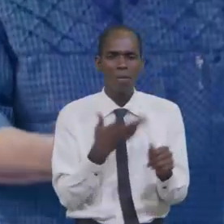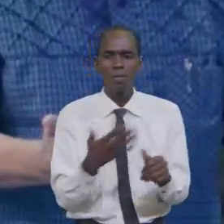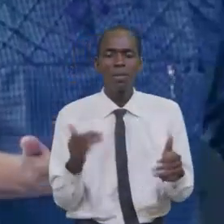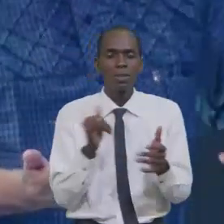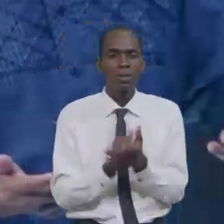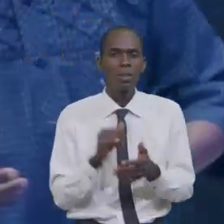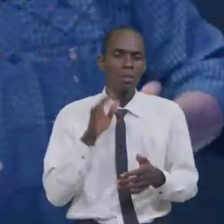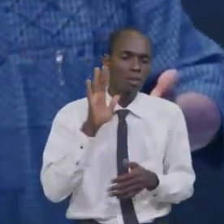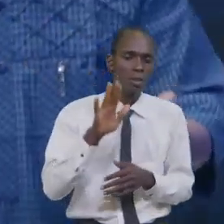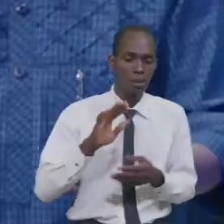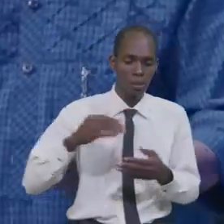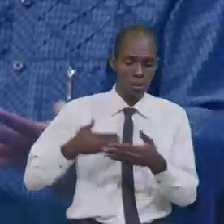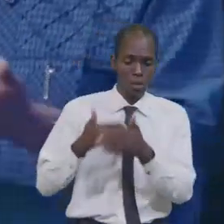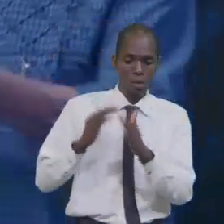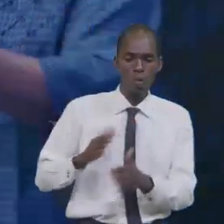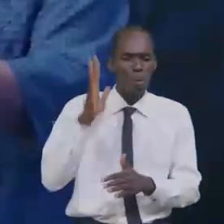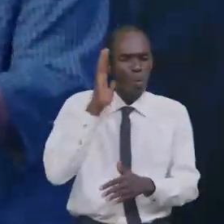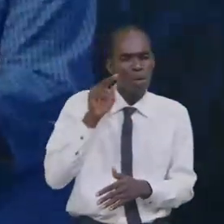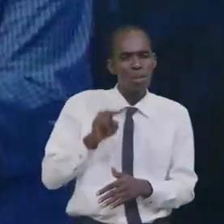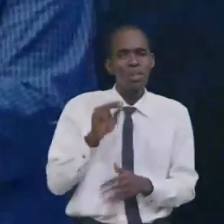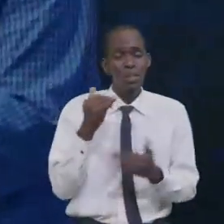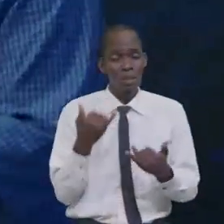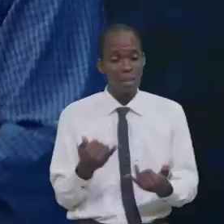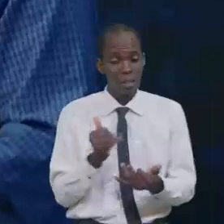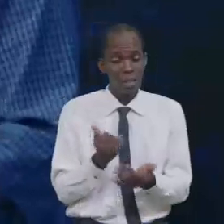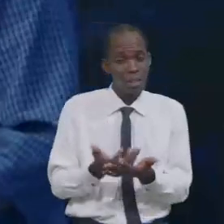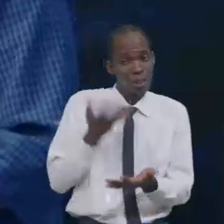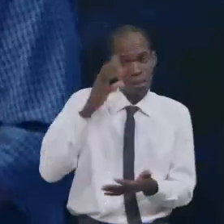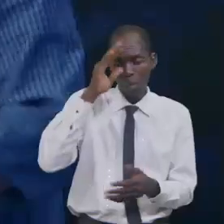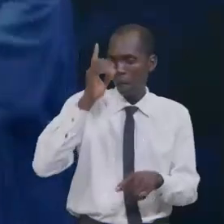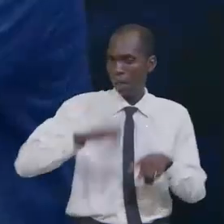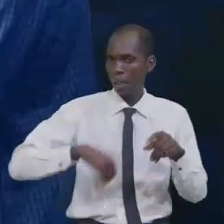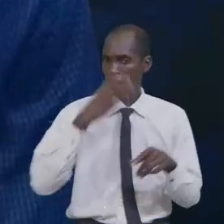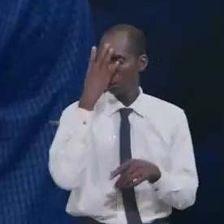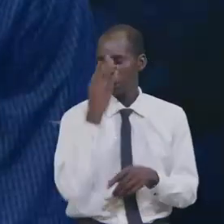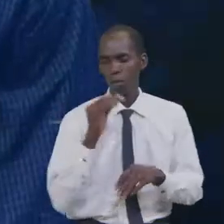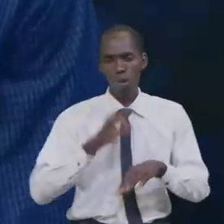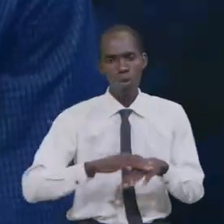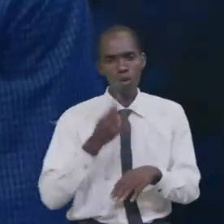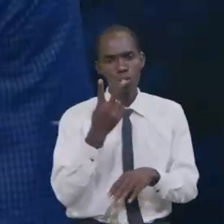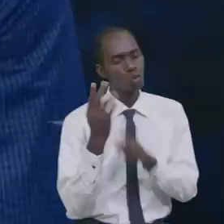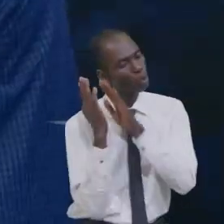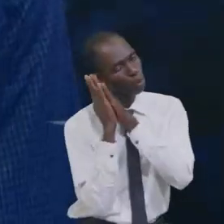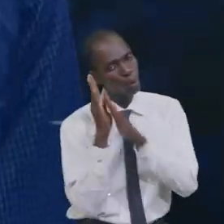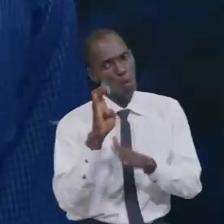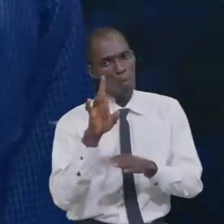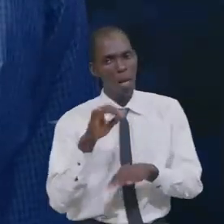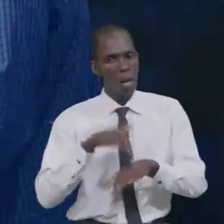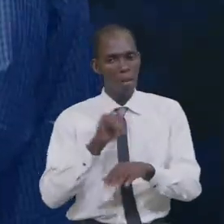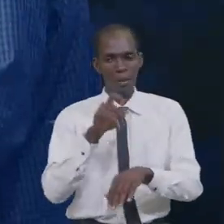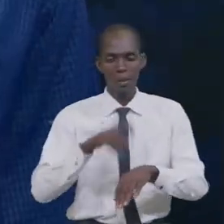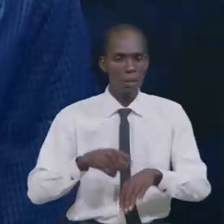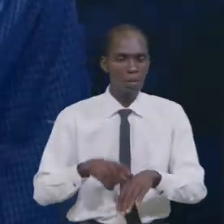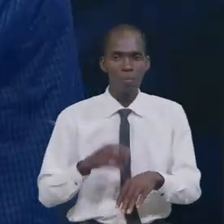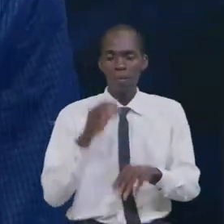neighbors will need. Now, a rich man cannot sleep on two beds at the same time. He cannot live in two houses at the